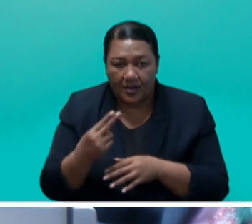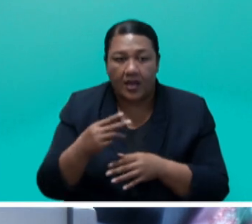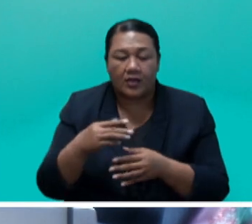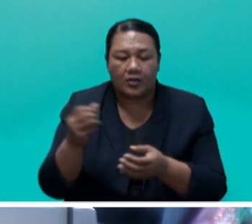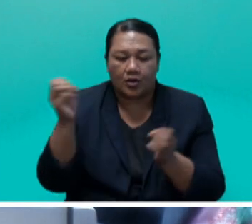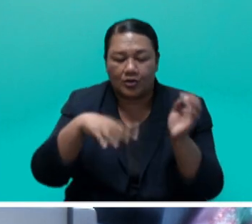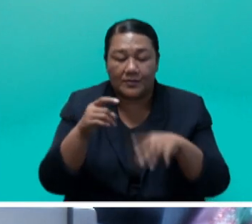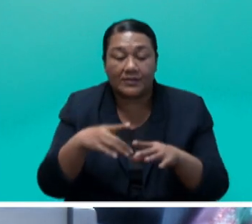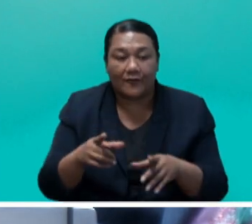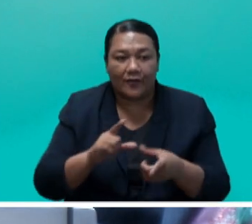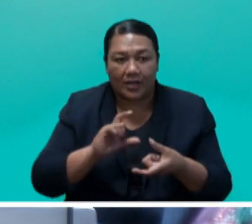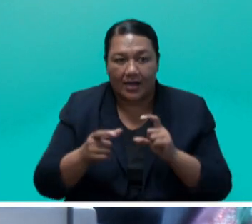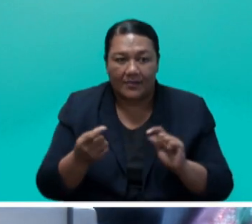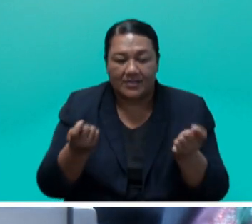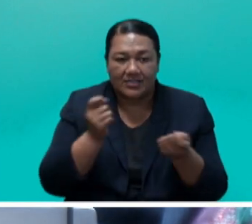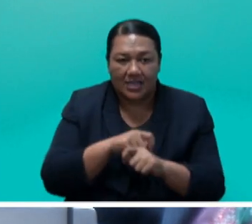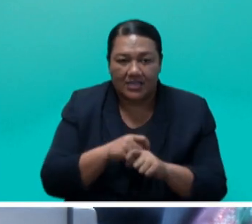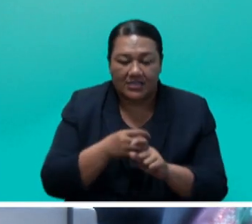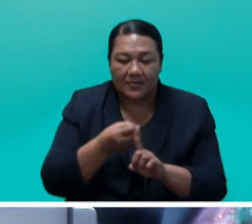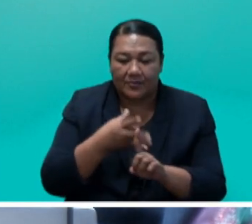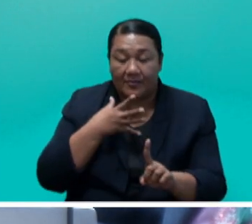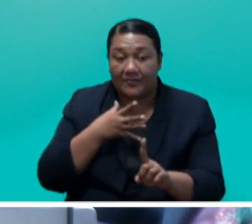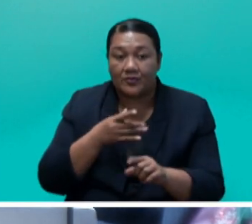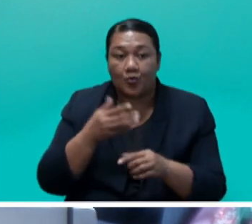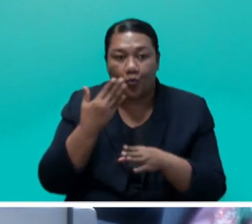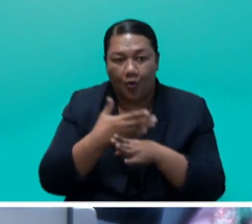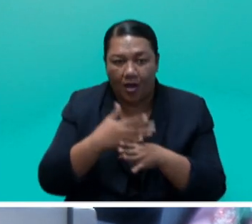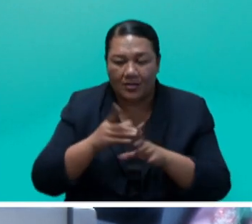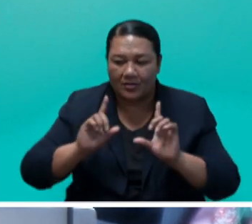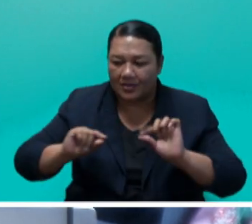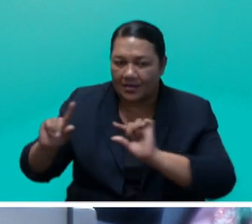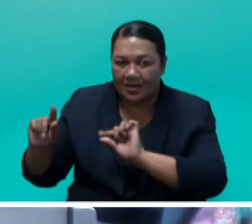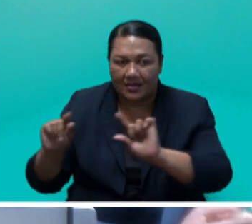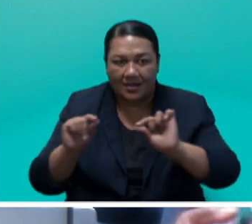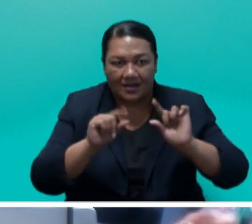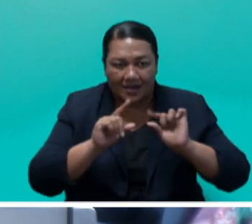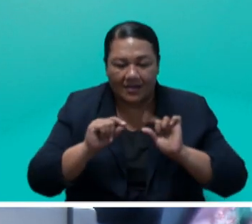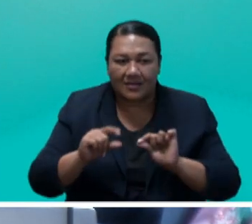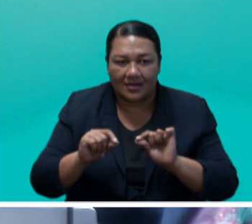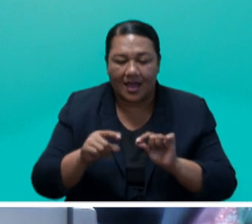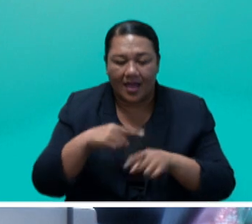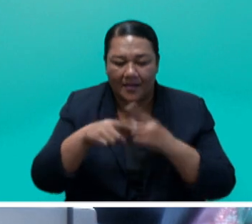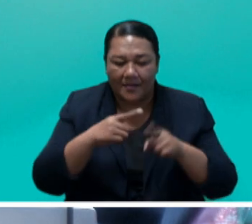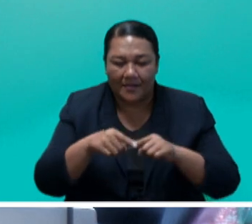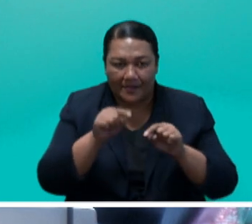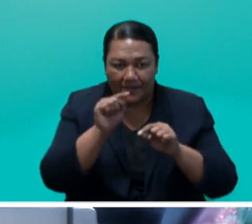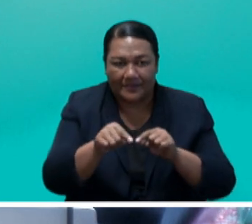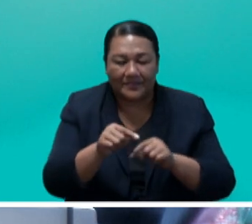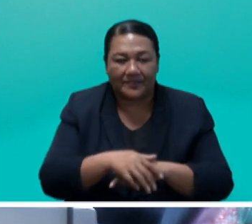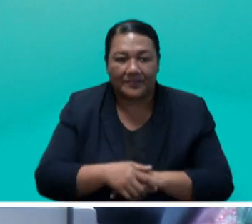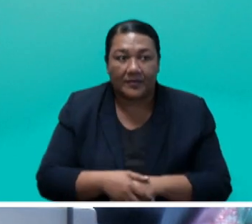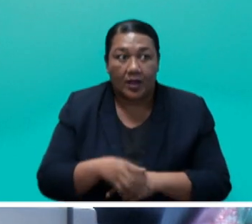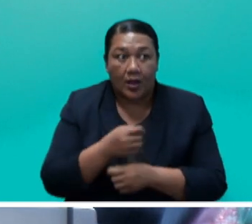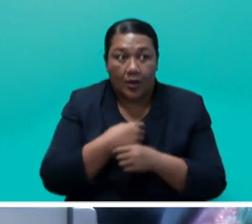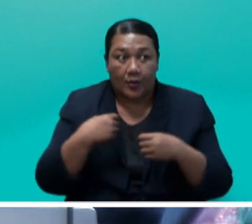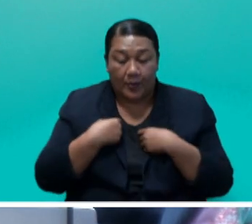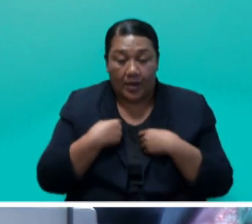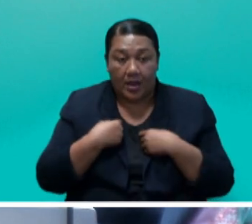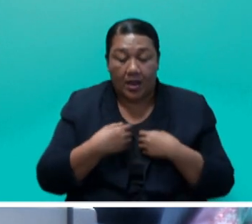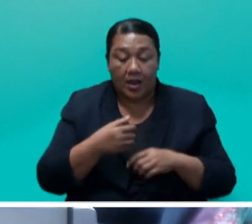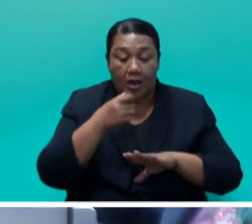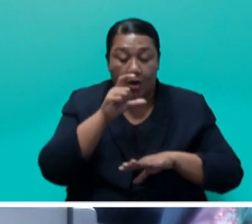our stance at the IMO when he met the Secretary General in his recent visit to the UK. I also acknowledge and